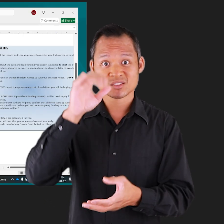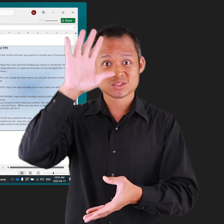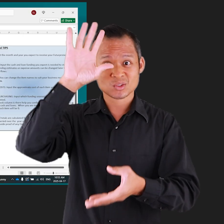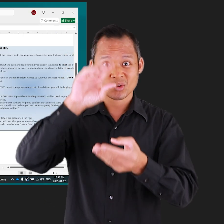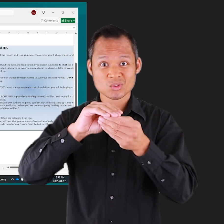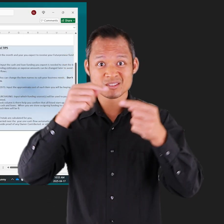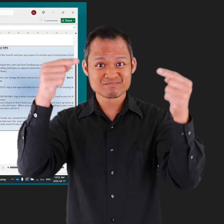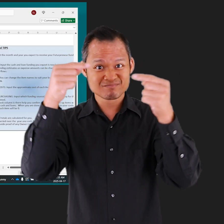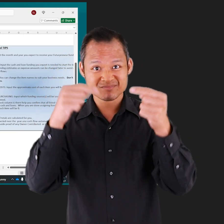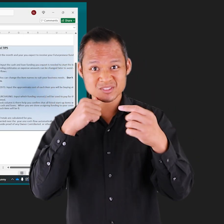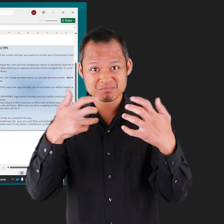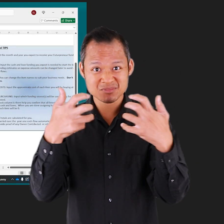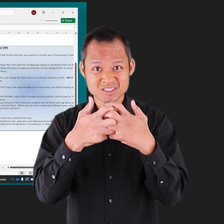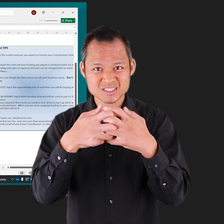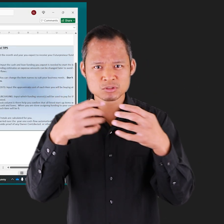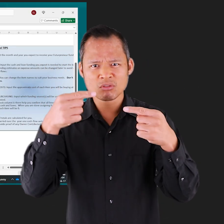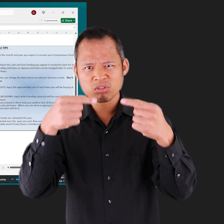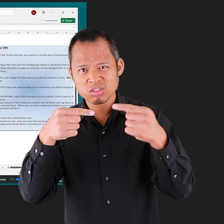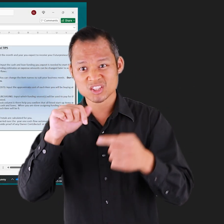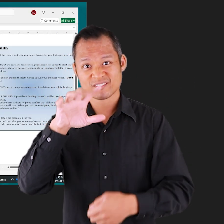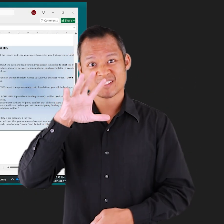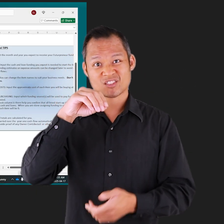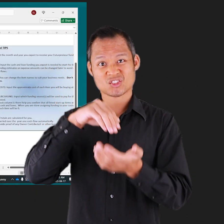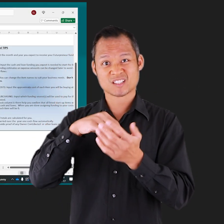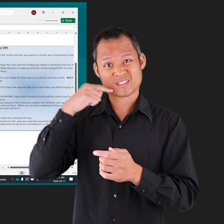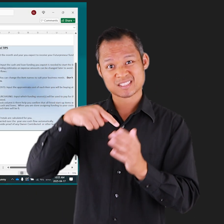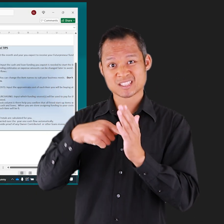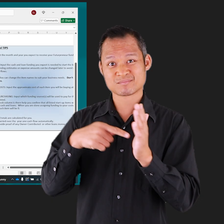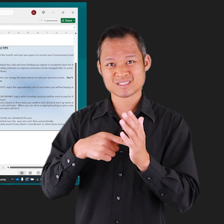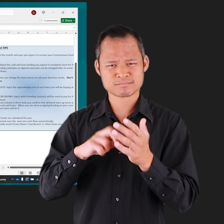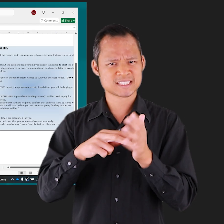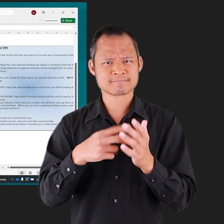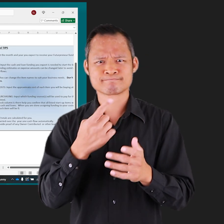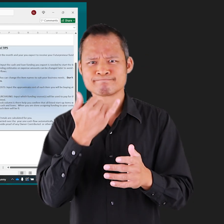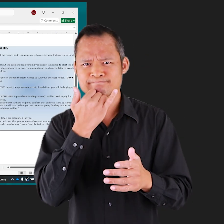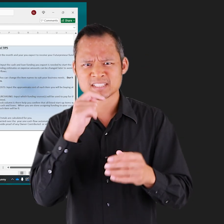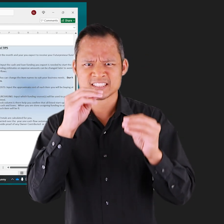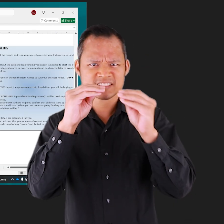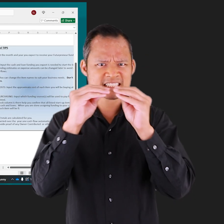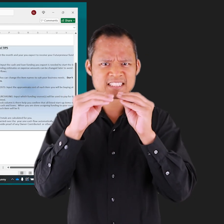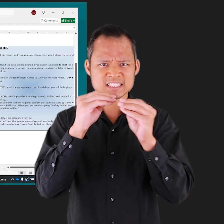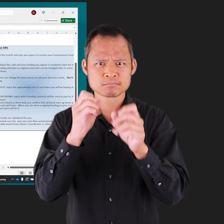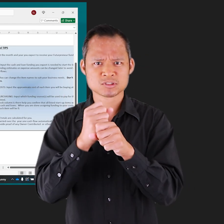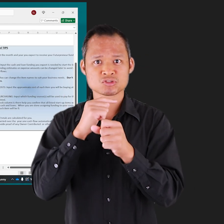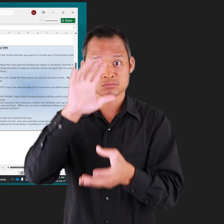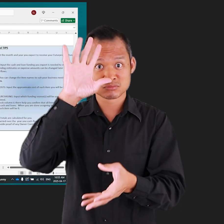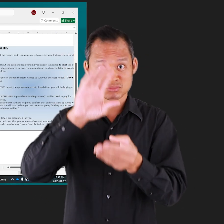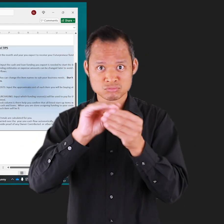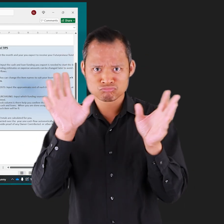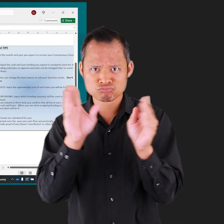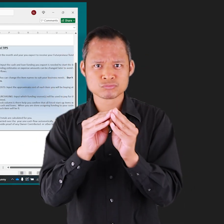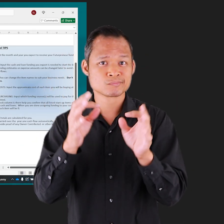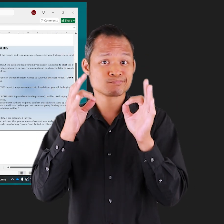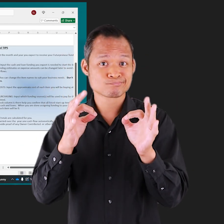request. If the total does not match your funding request, in this case $50,000, you have done something incorrectly. Go back and